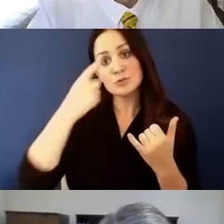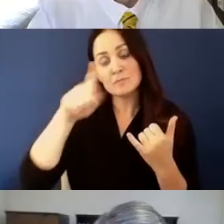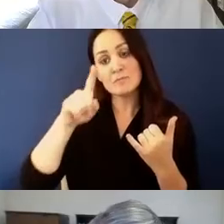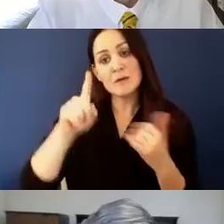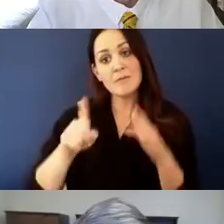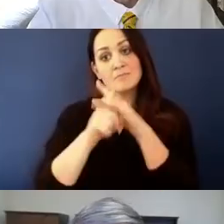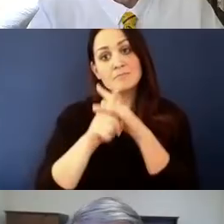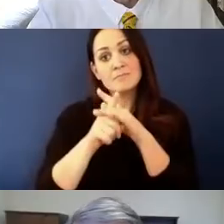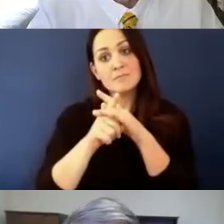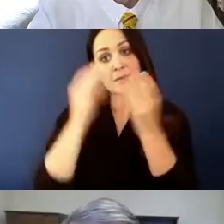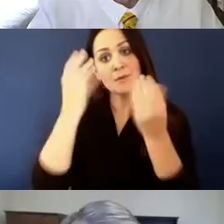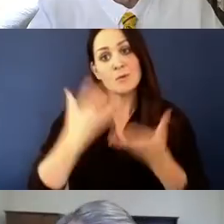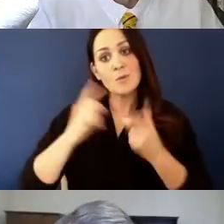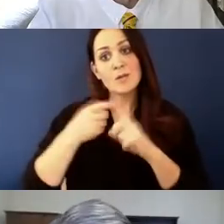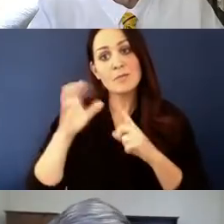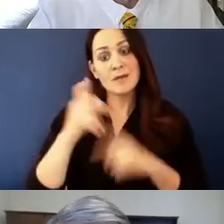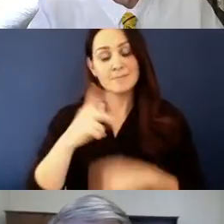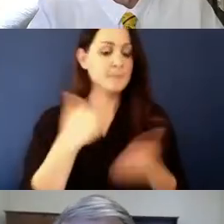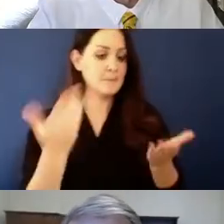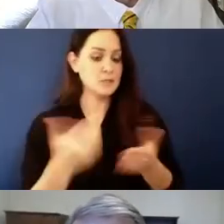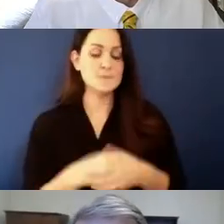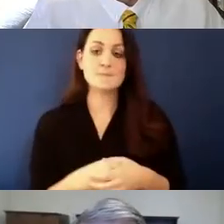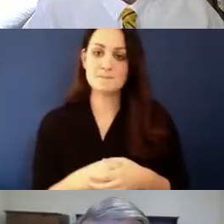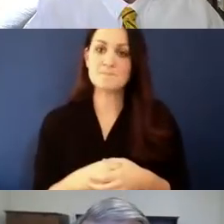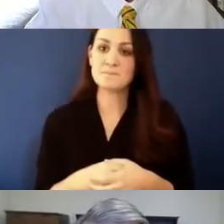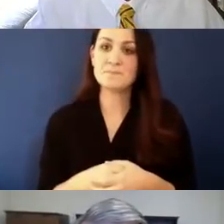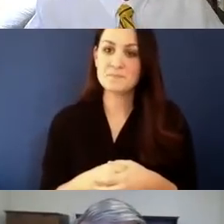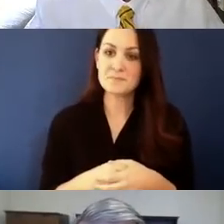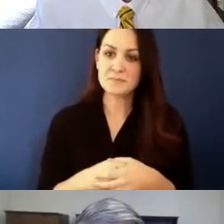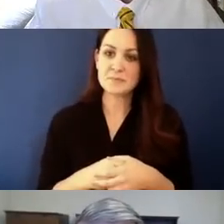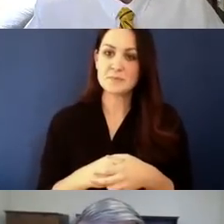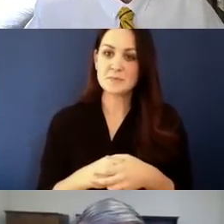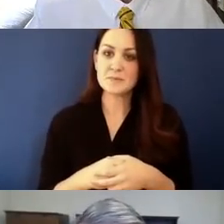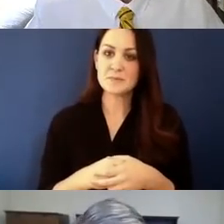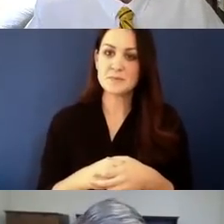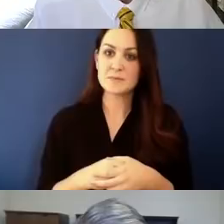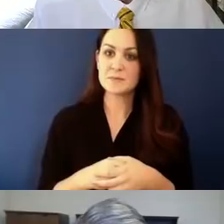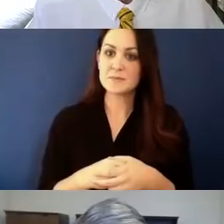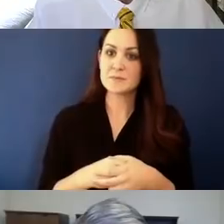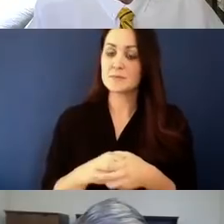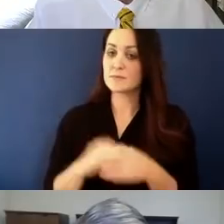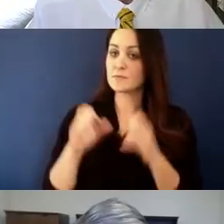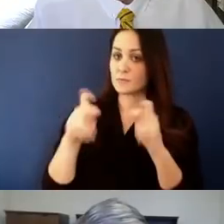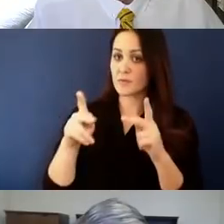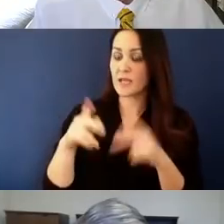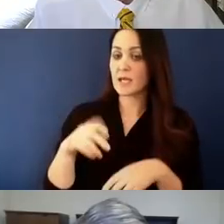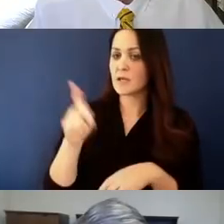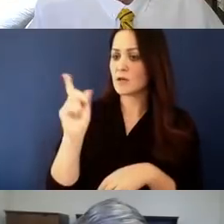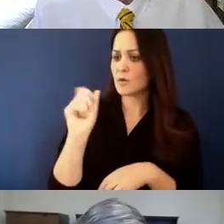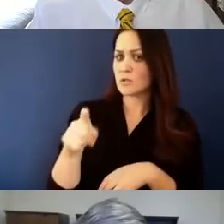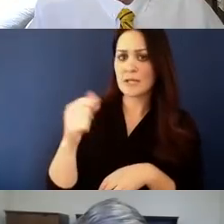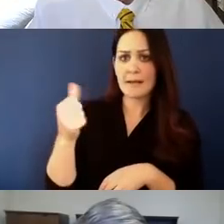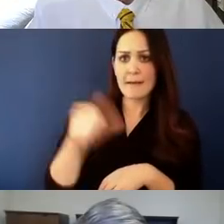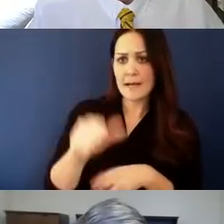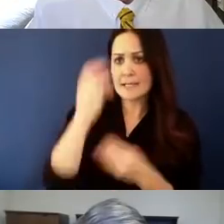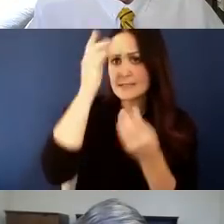Dave, let me know when you're back. I'm here. Very good. Let's see here. Has there been any consideration or discussion